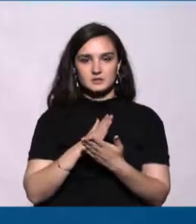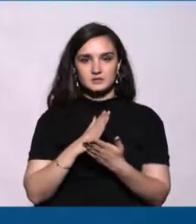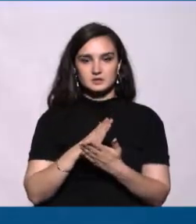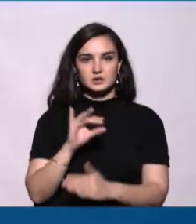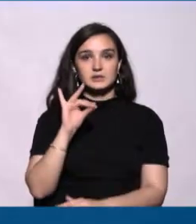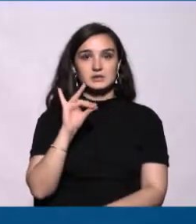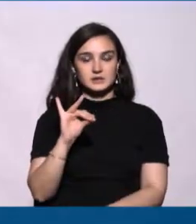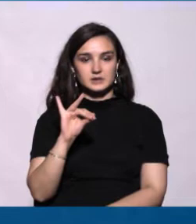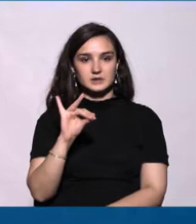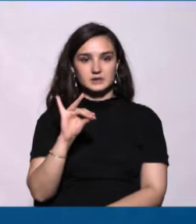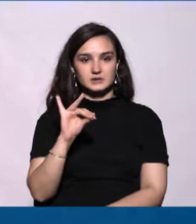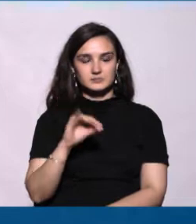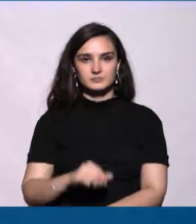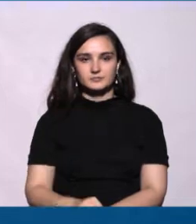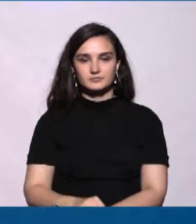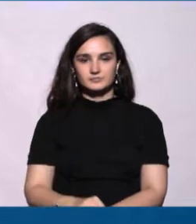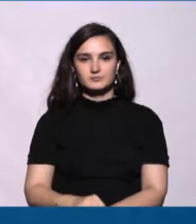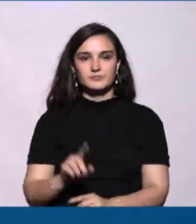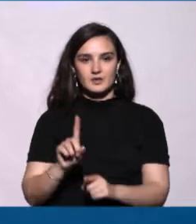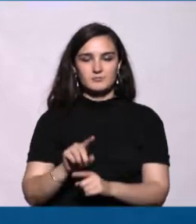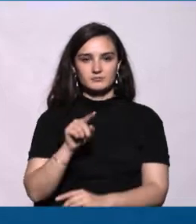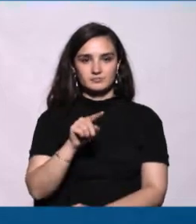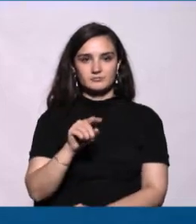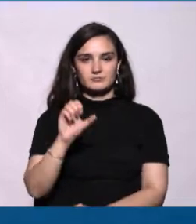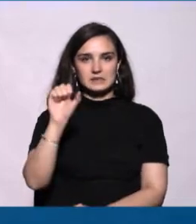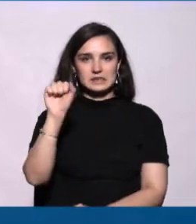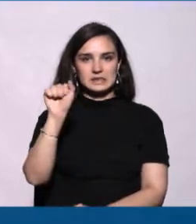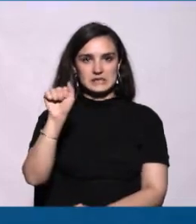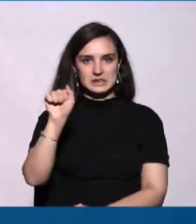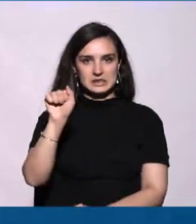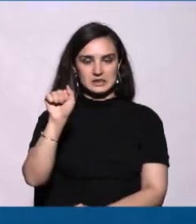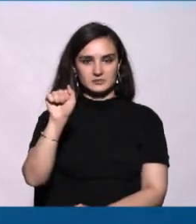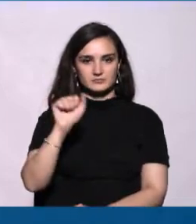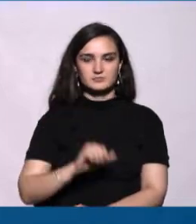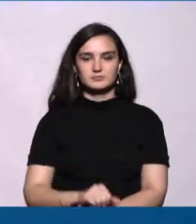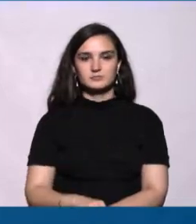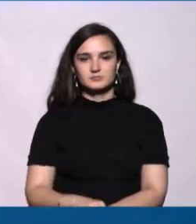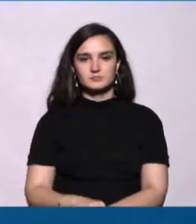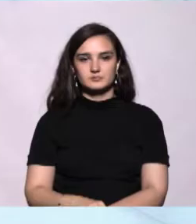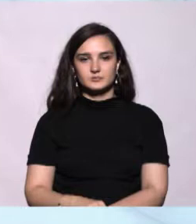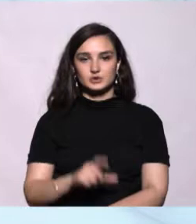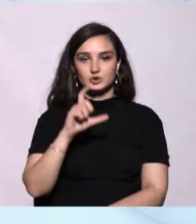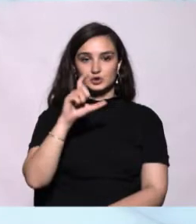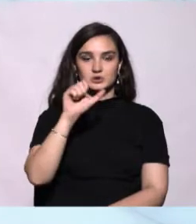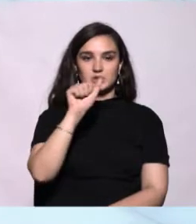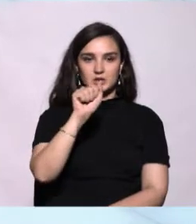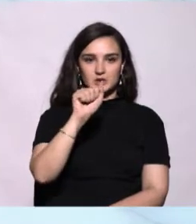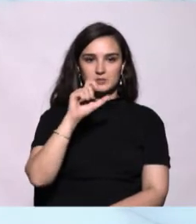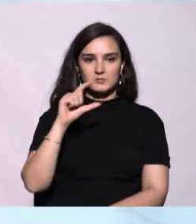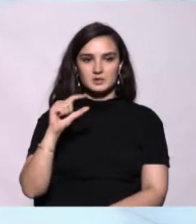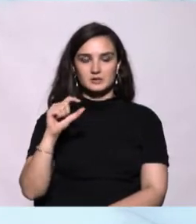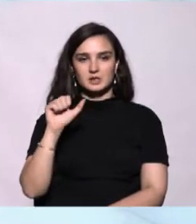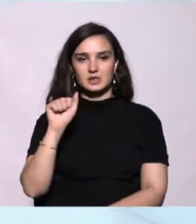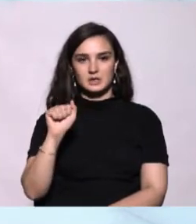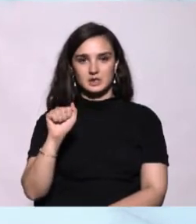E. E. Capital E and small e. In the alphabet it is